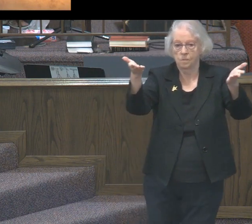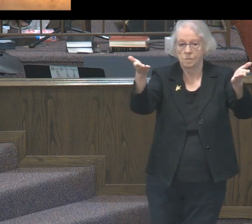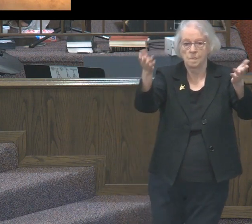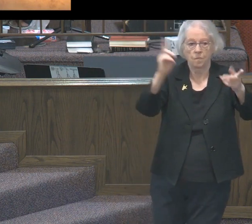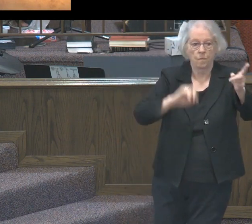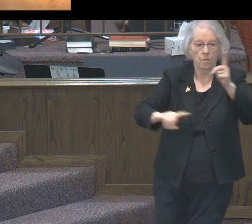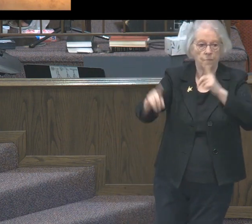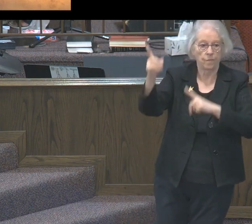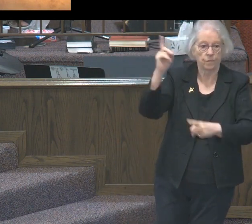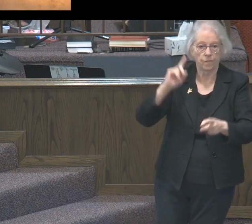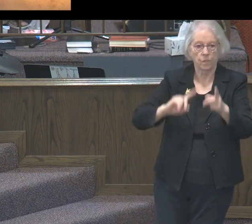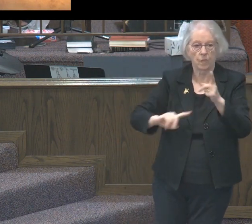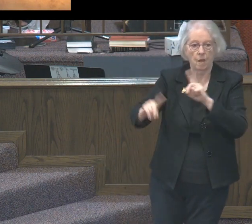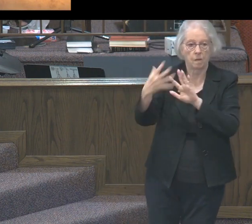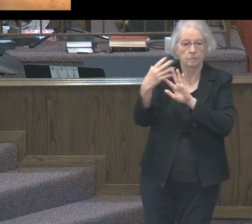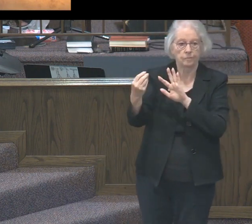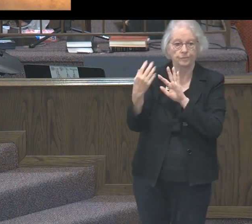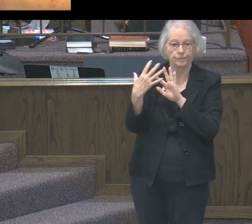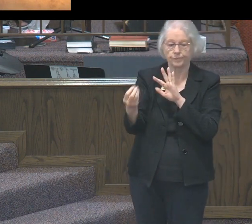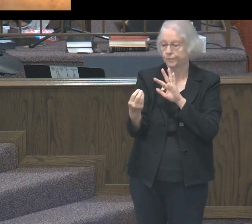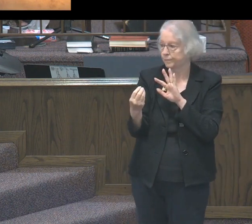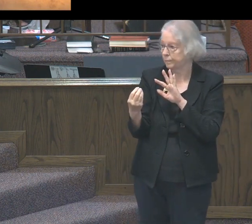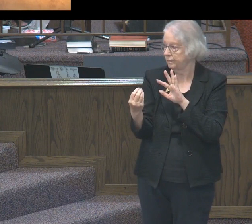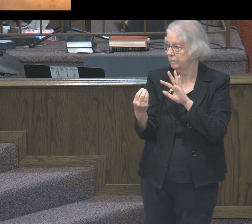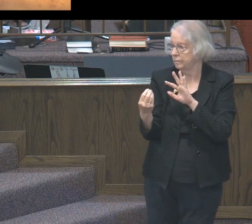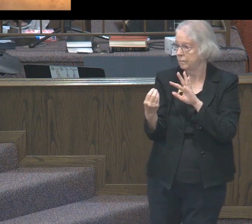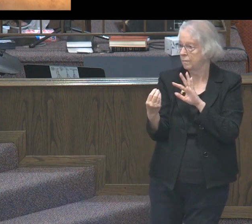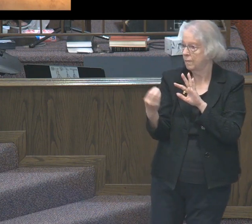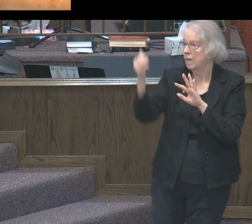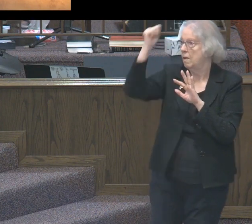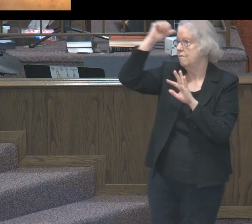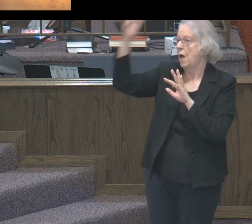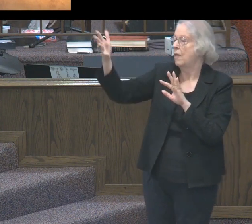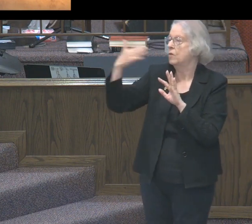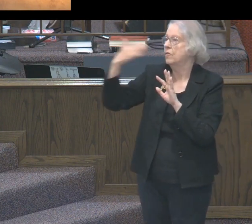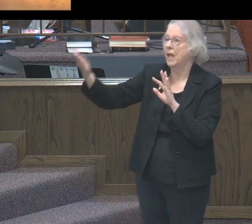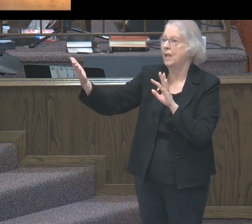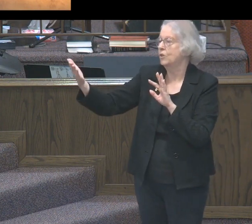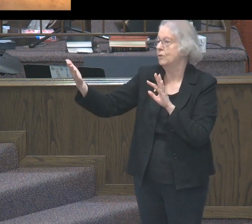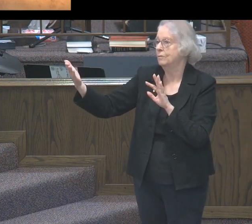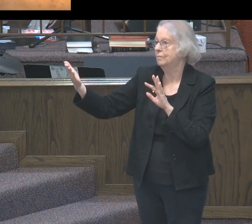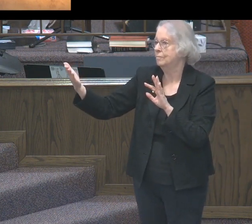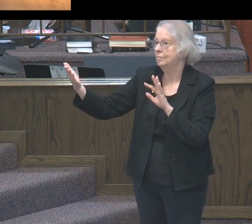of remembrance, and then we go out to live. Father, thank you for all that you've done.